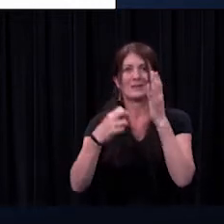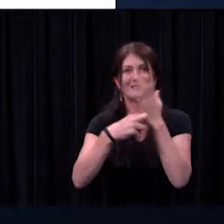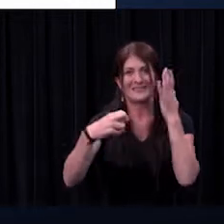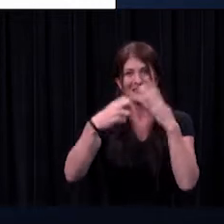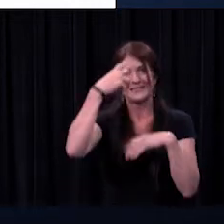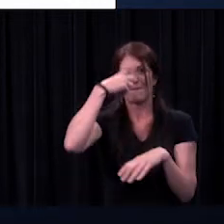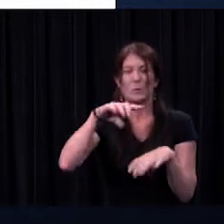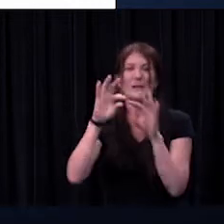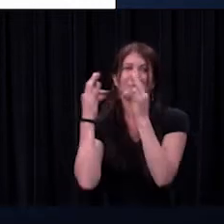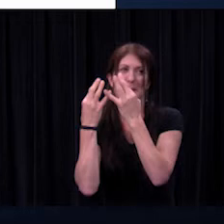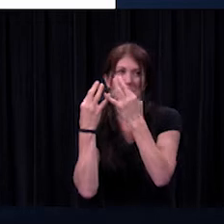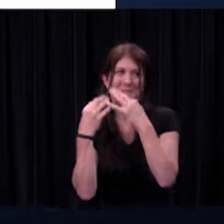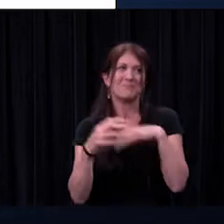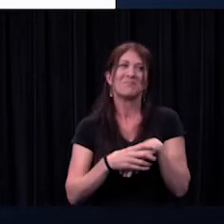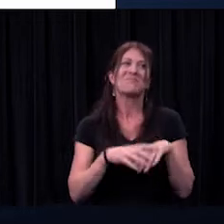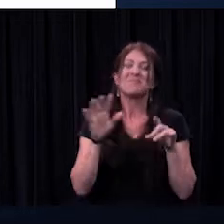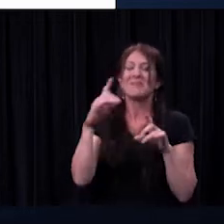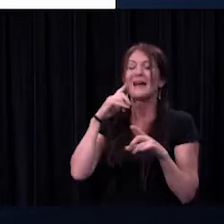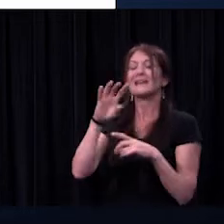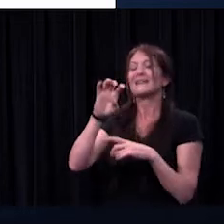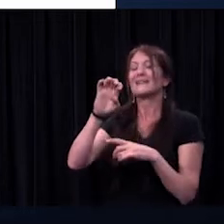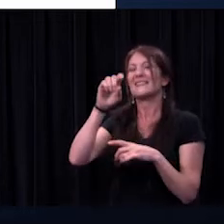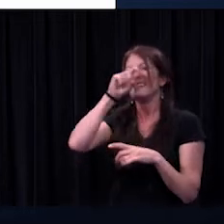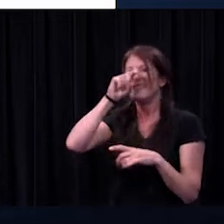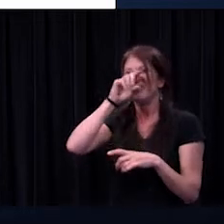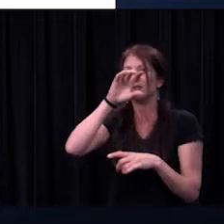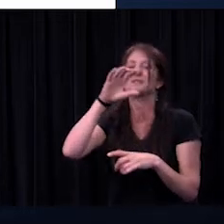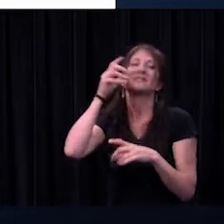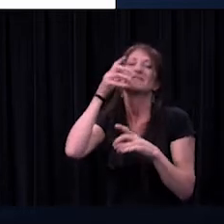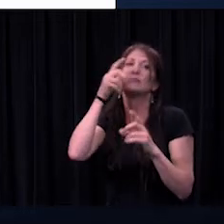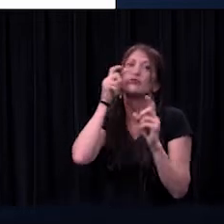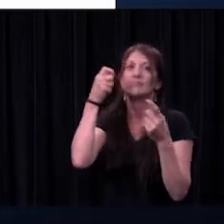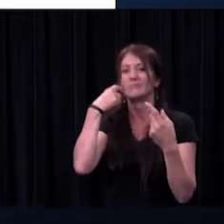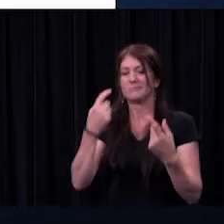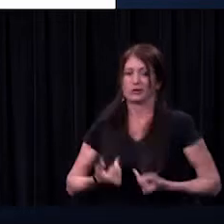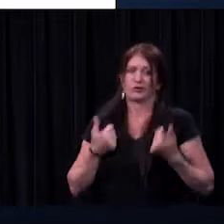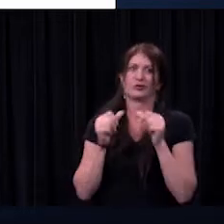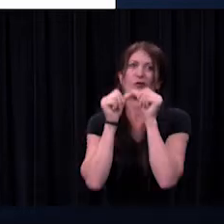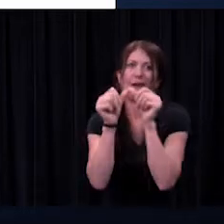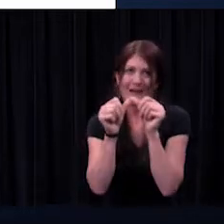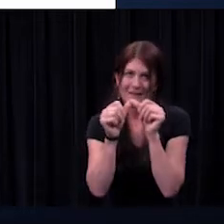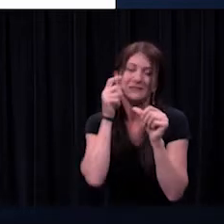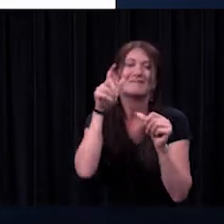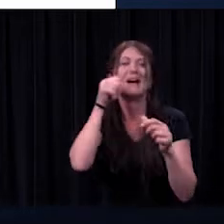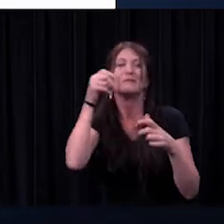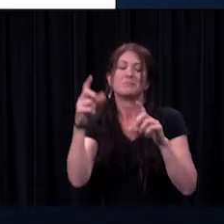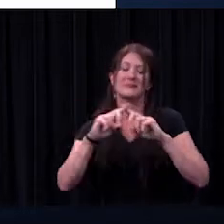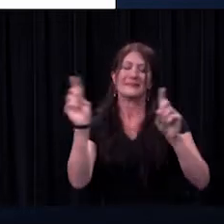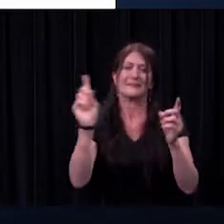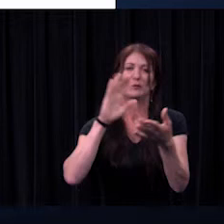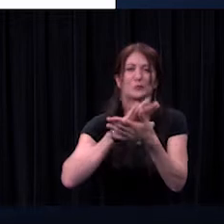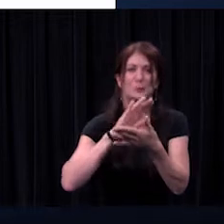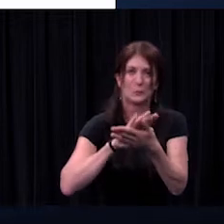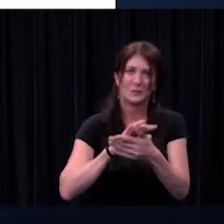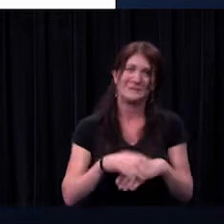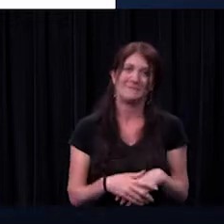on the wall and still had a great ceremony and were able to have more family members present. So we were pretty excited about that.